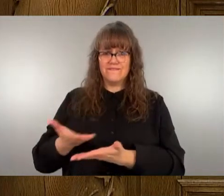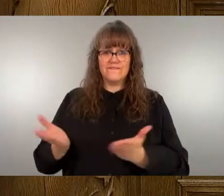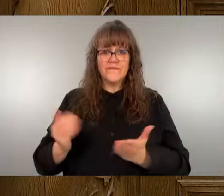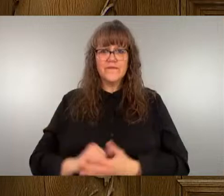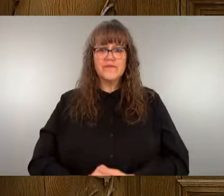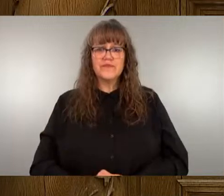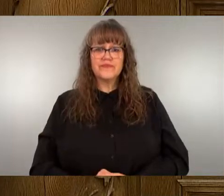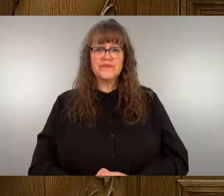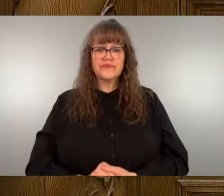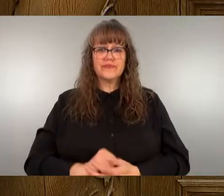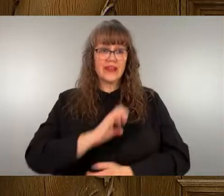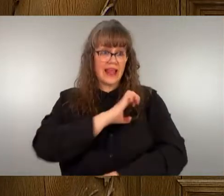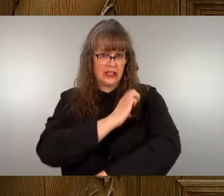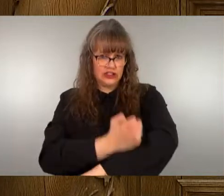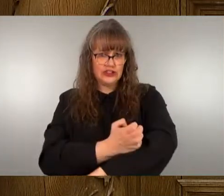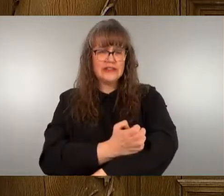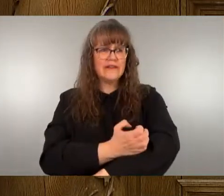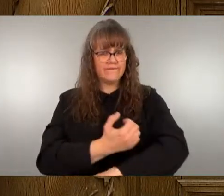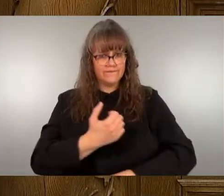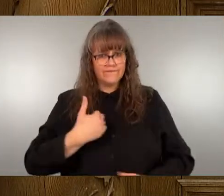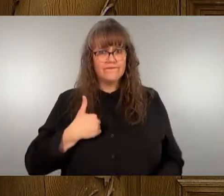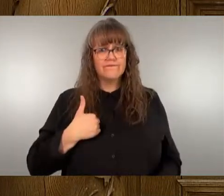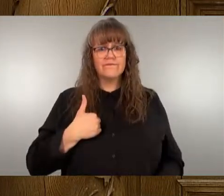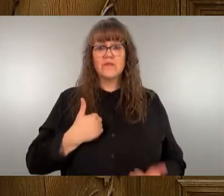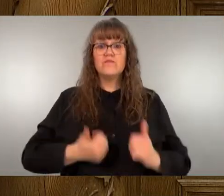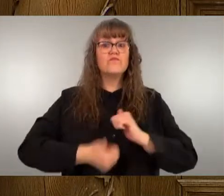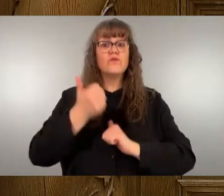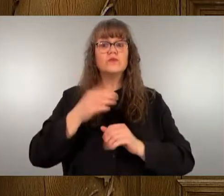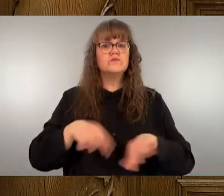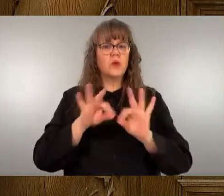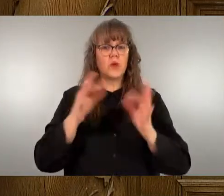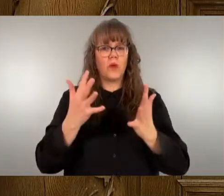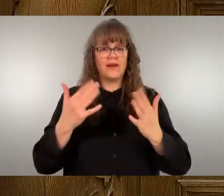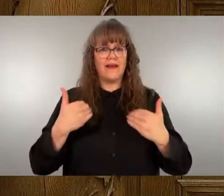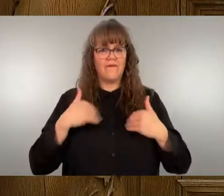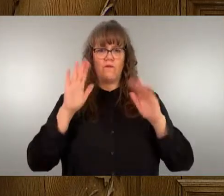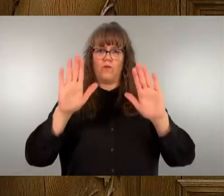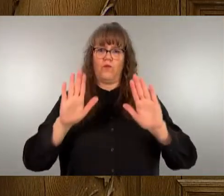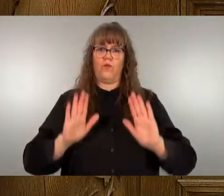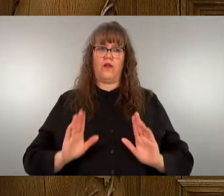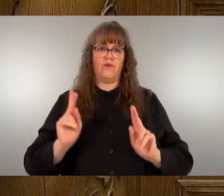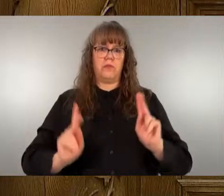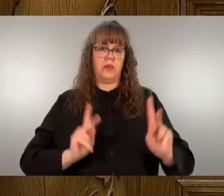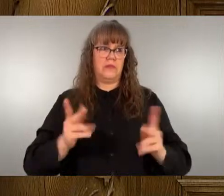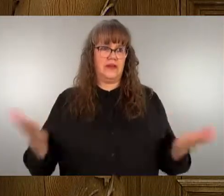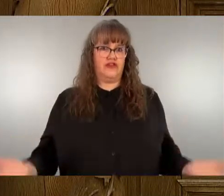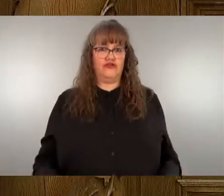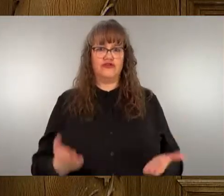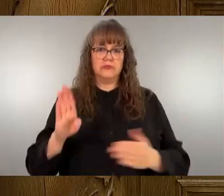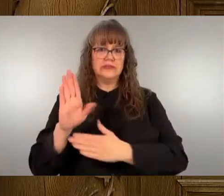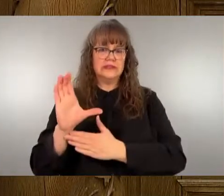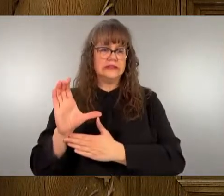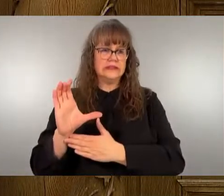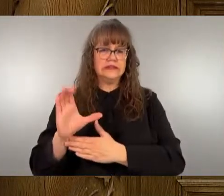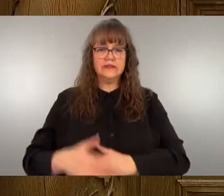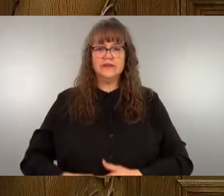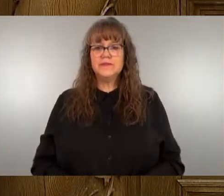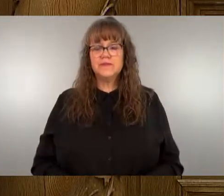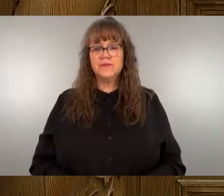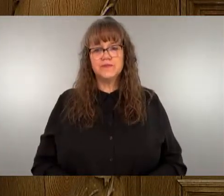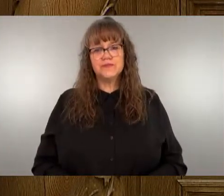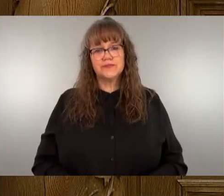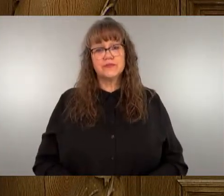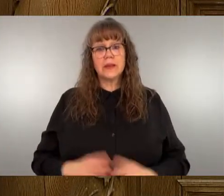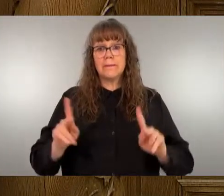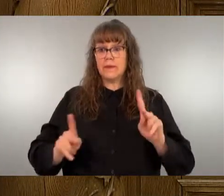the people who call this extraordinary place home. The people of BC are hardworking, highly skilled,